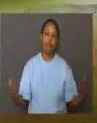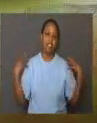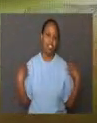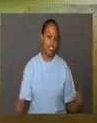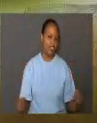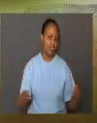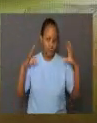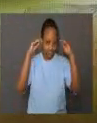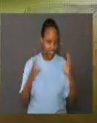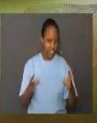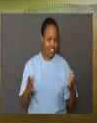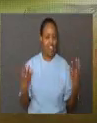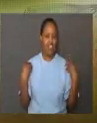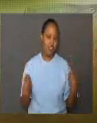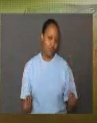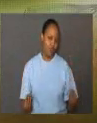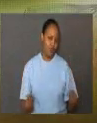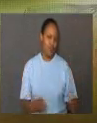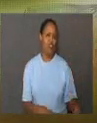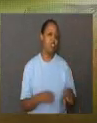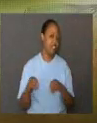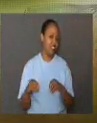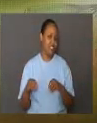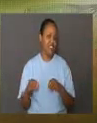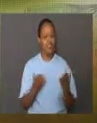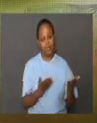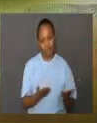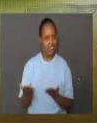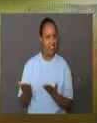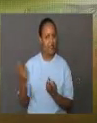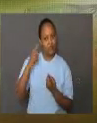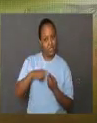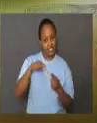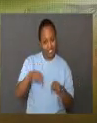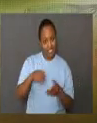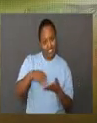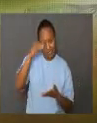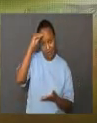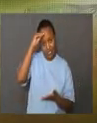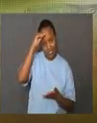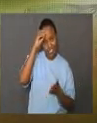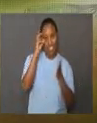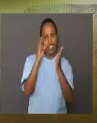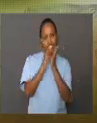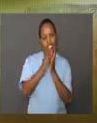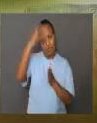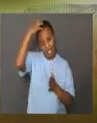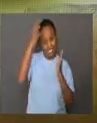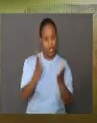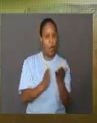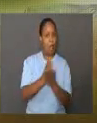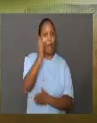Hello, teacher. Hello, students. Welcome to today's lesson on constitutional rights